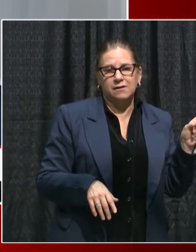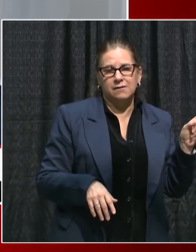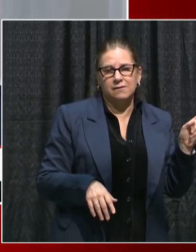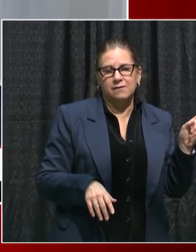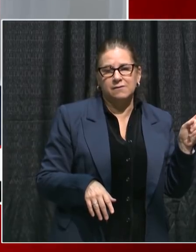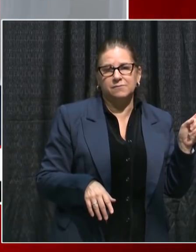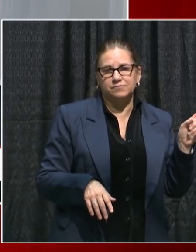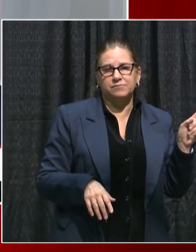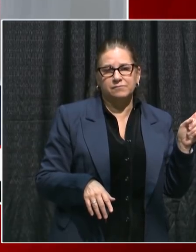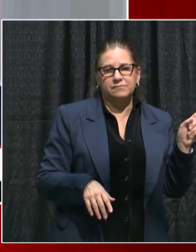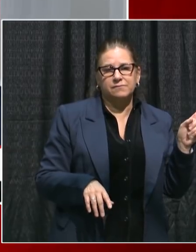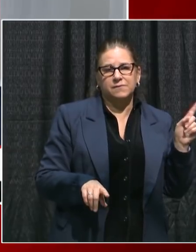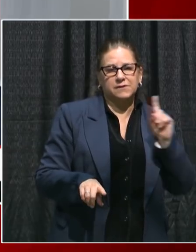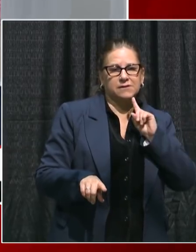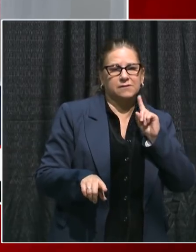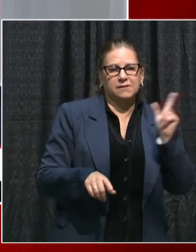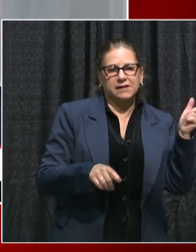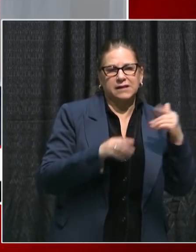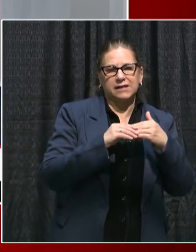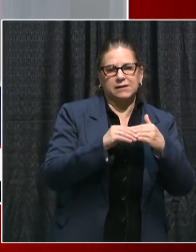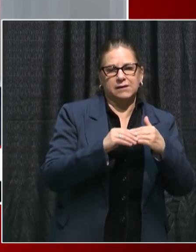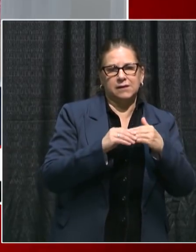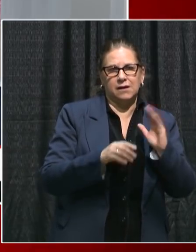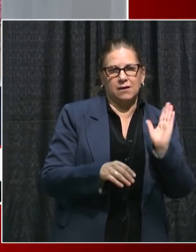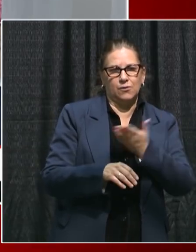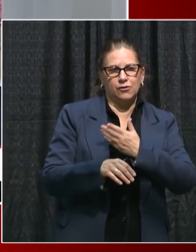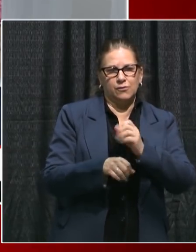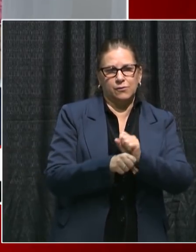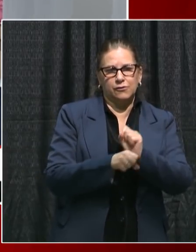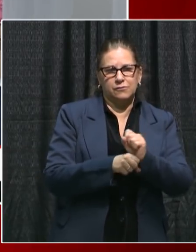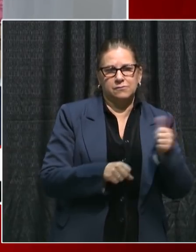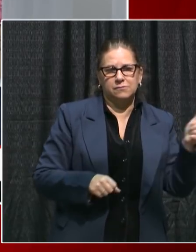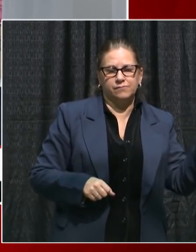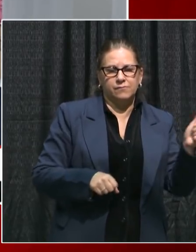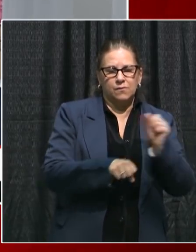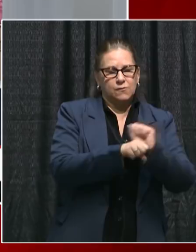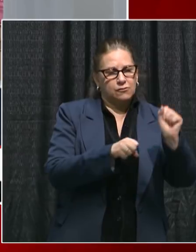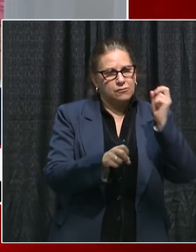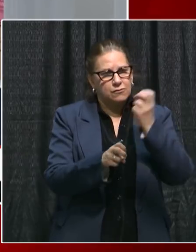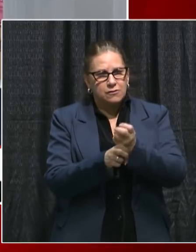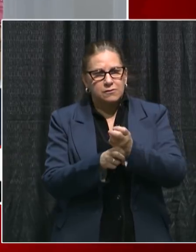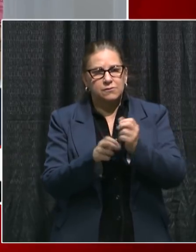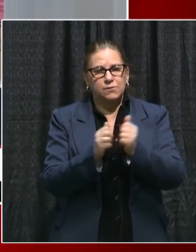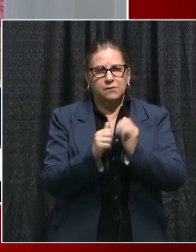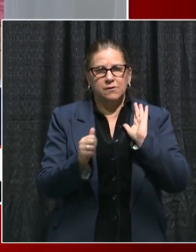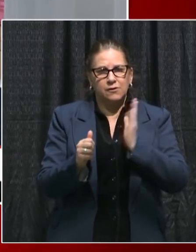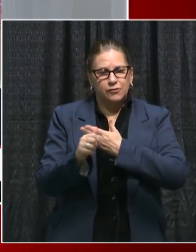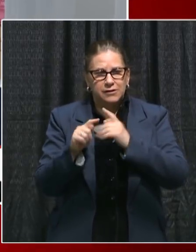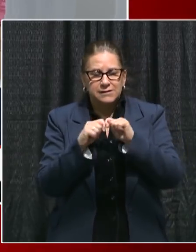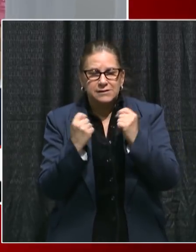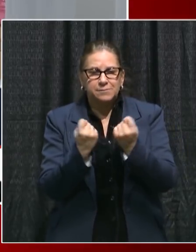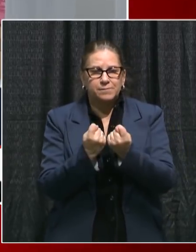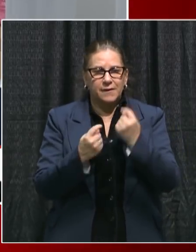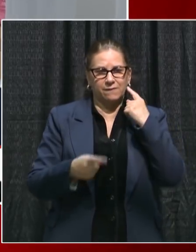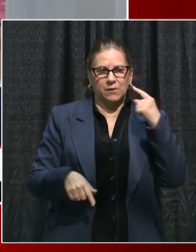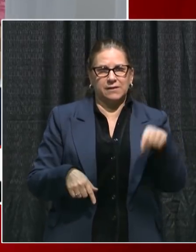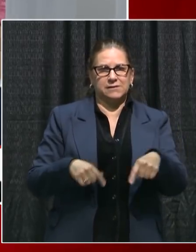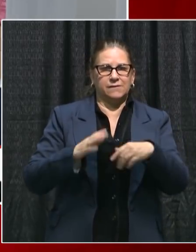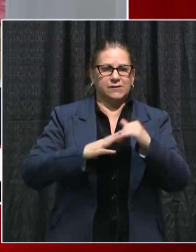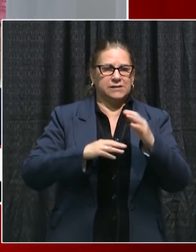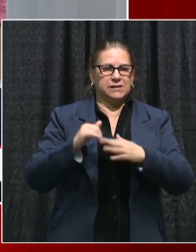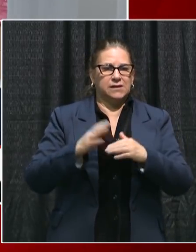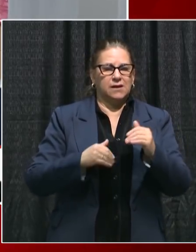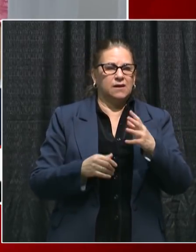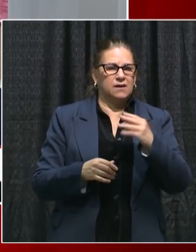HCMA ELC, who has worked very hard with our team on this facility and the other